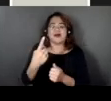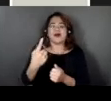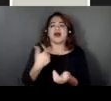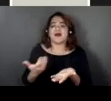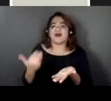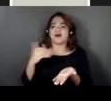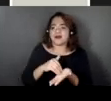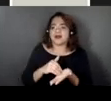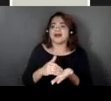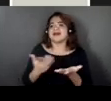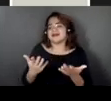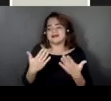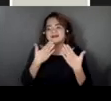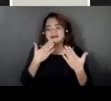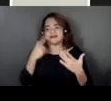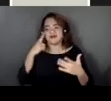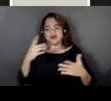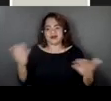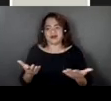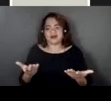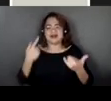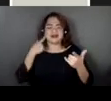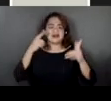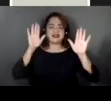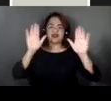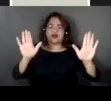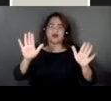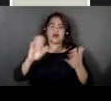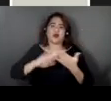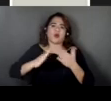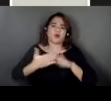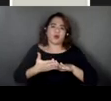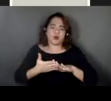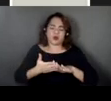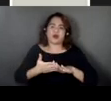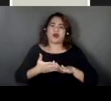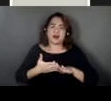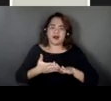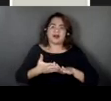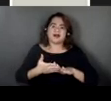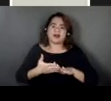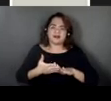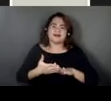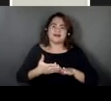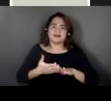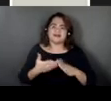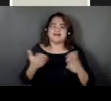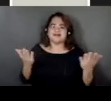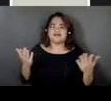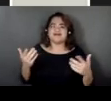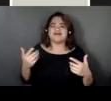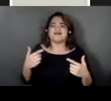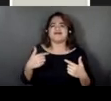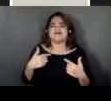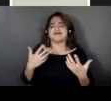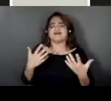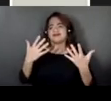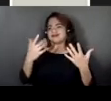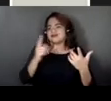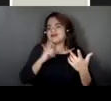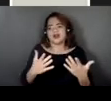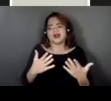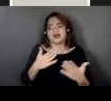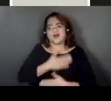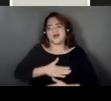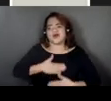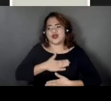thank you so much for having us. And I think that this is an incredible community that you have, and I really appreciate the support